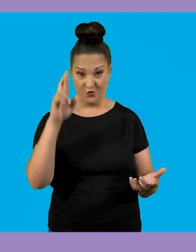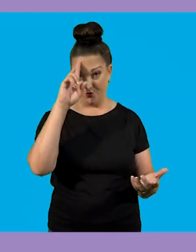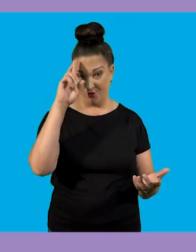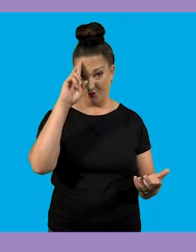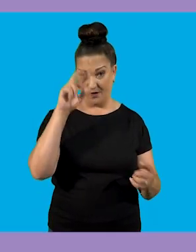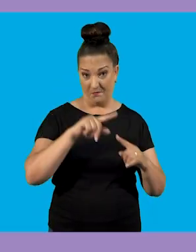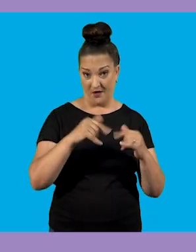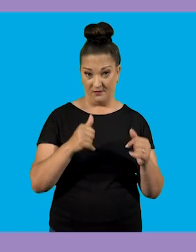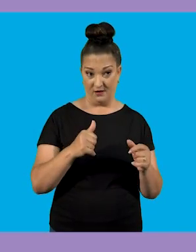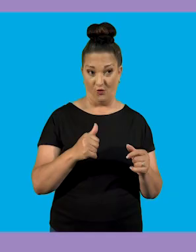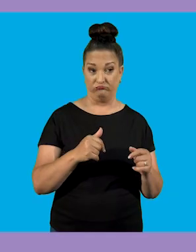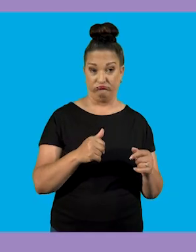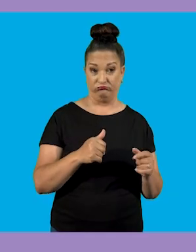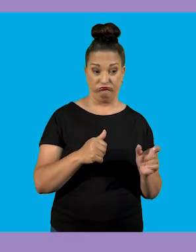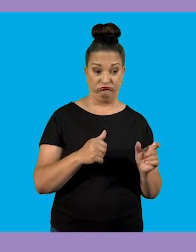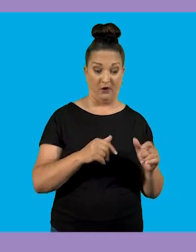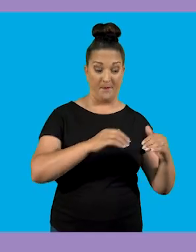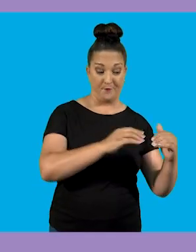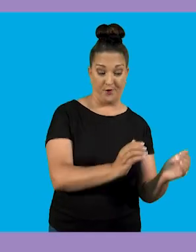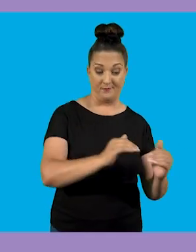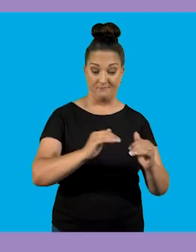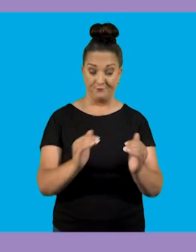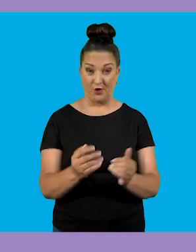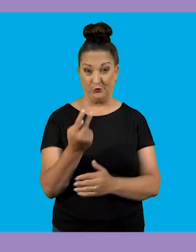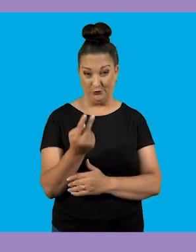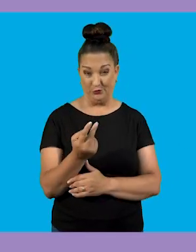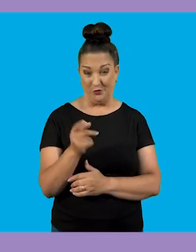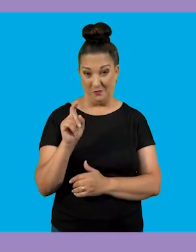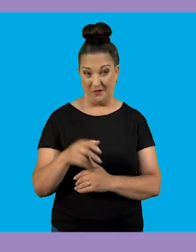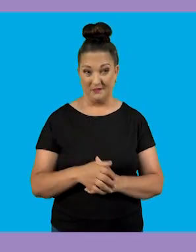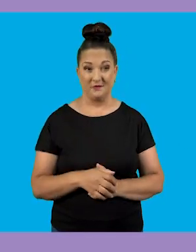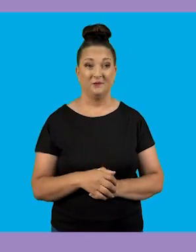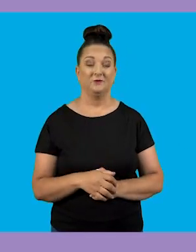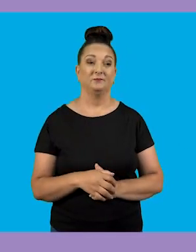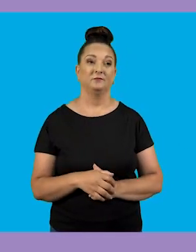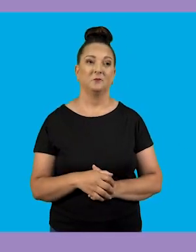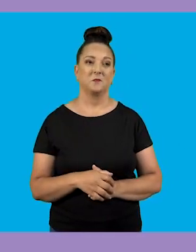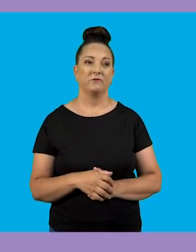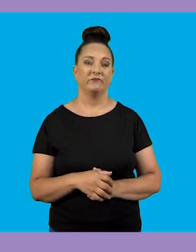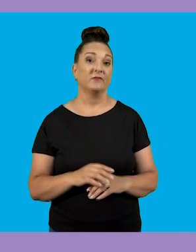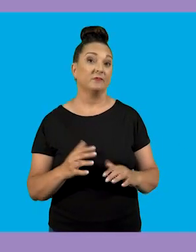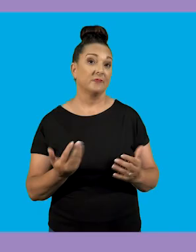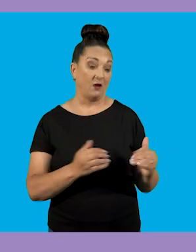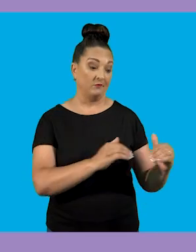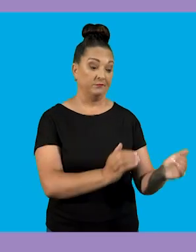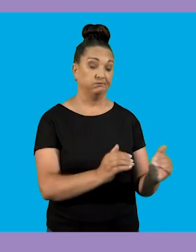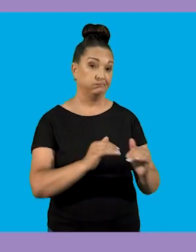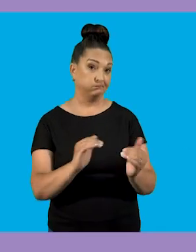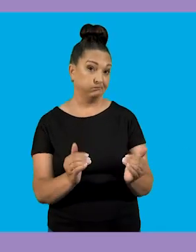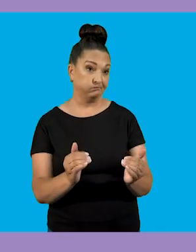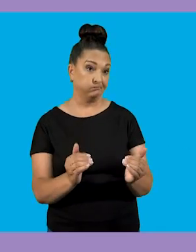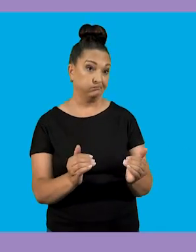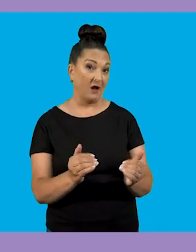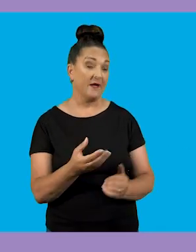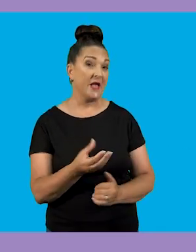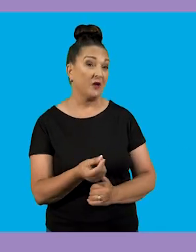Remember, from a quadratic trinomial, we need to have 2 brackets. So how are we going to, or what are we going to have in these